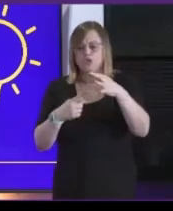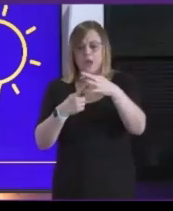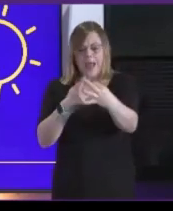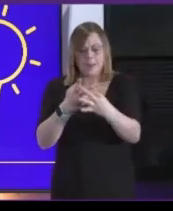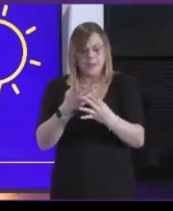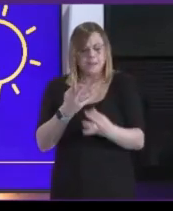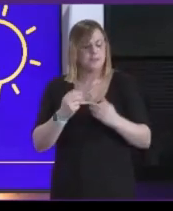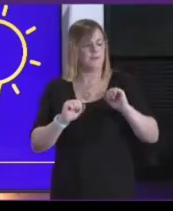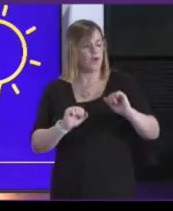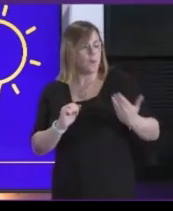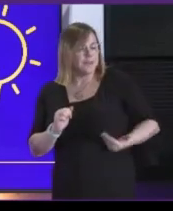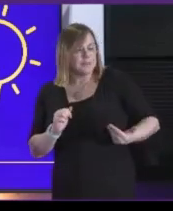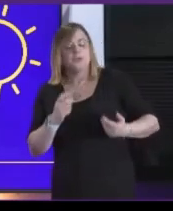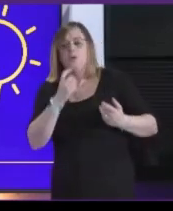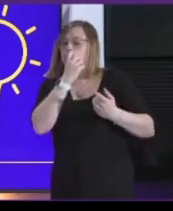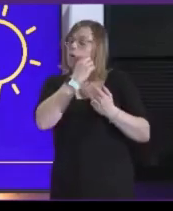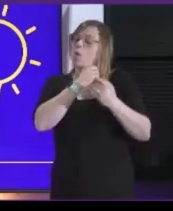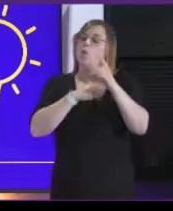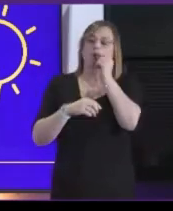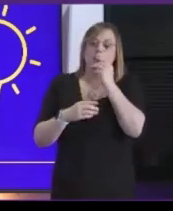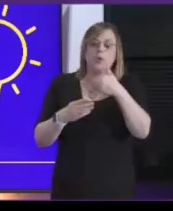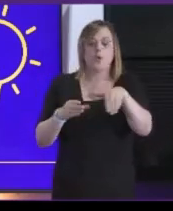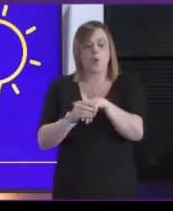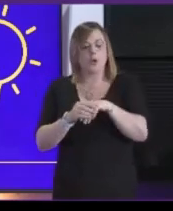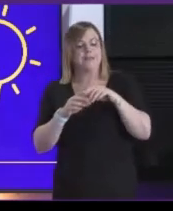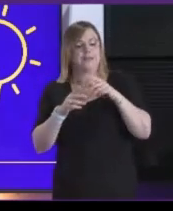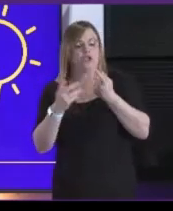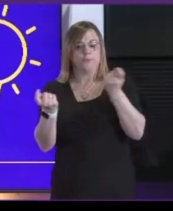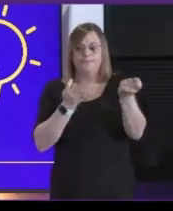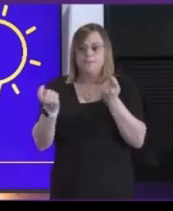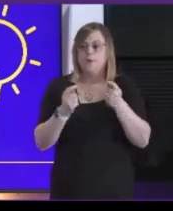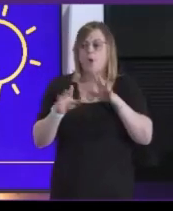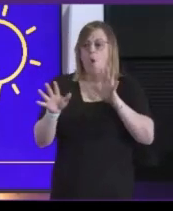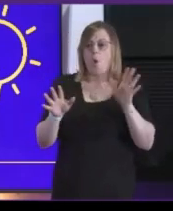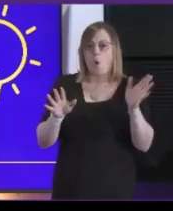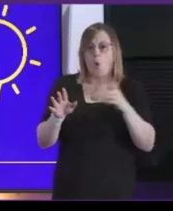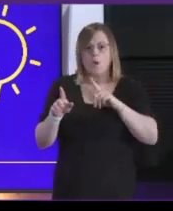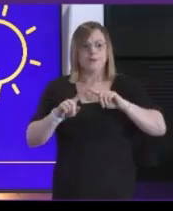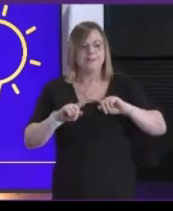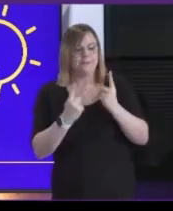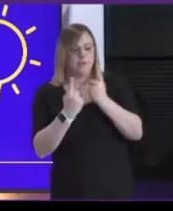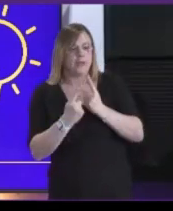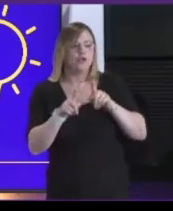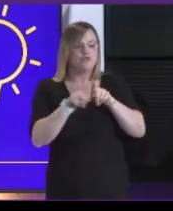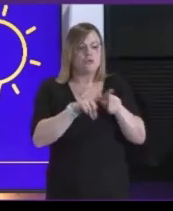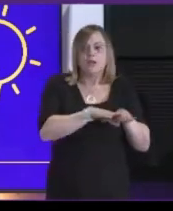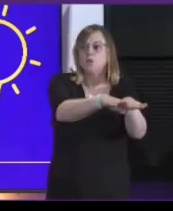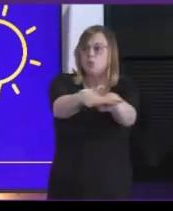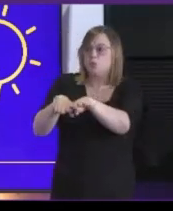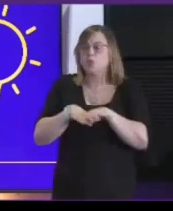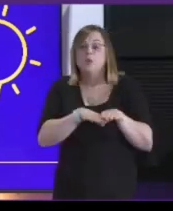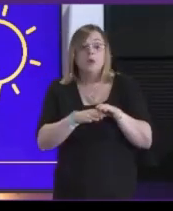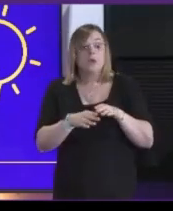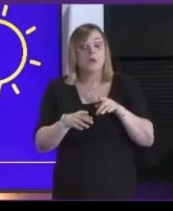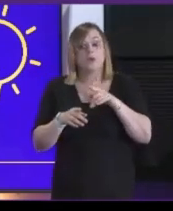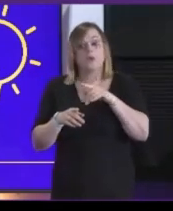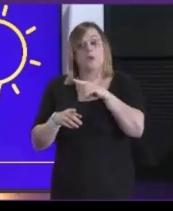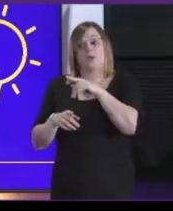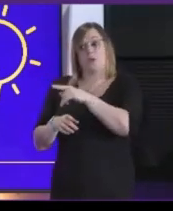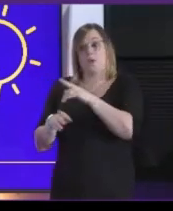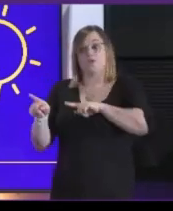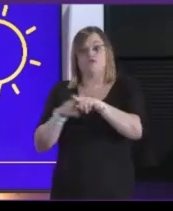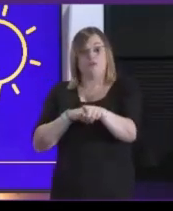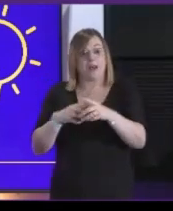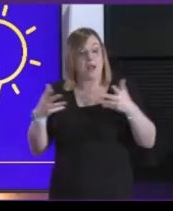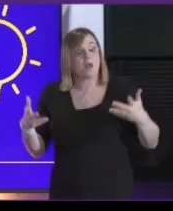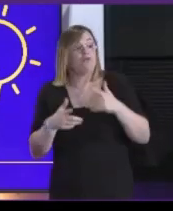business and who in the organization is listening and all the different kittens you're trying to herd, you're at the sharp end trying to get people to actually implement this stuff. And I know that